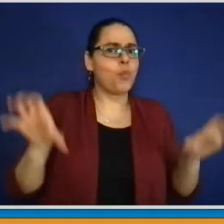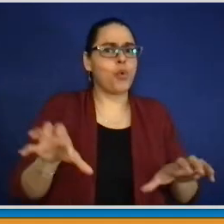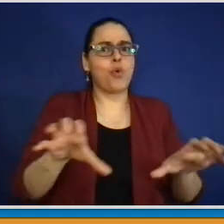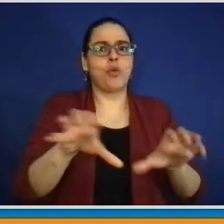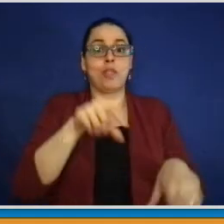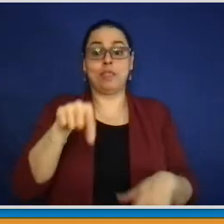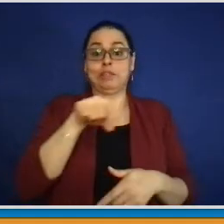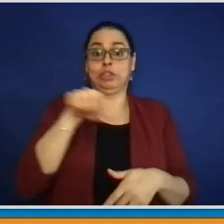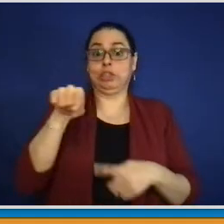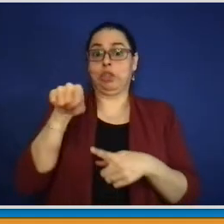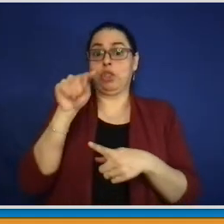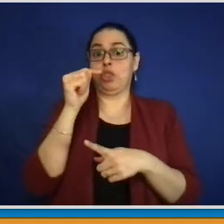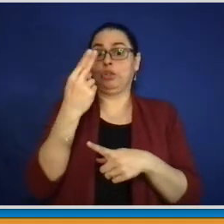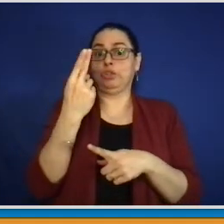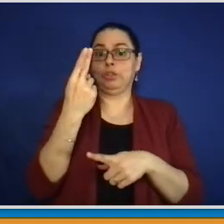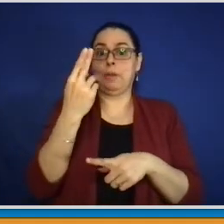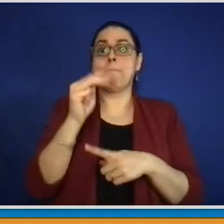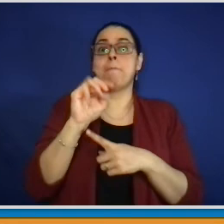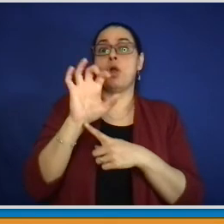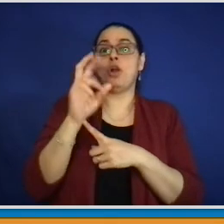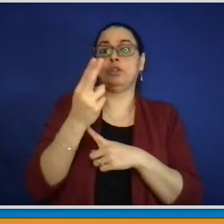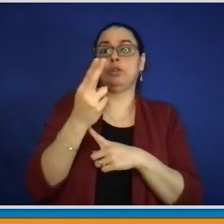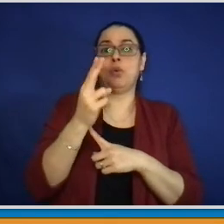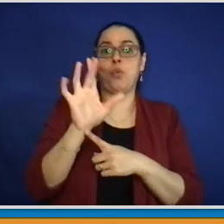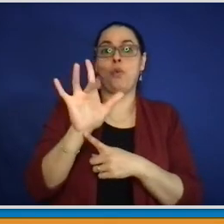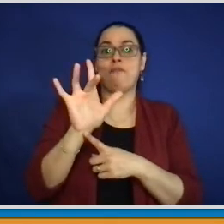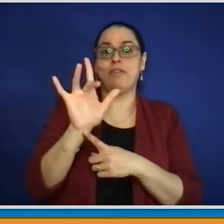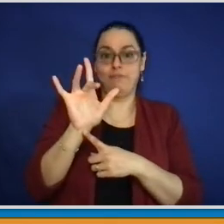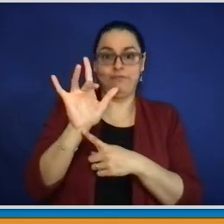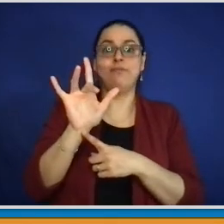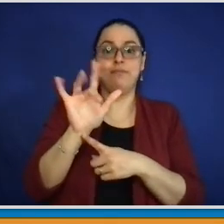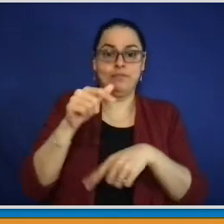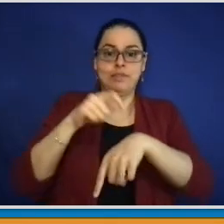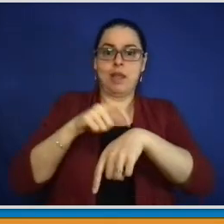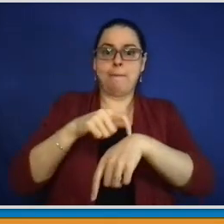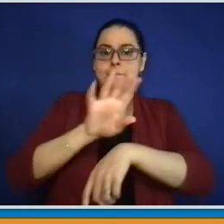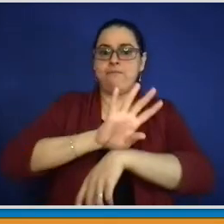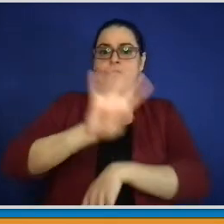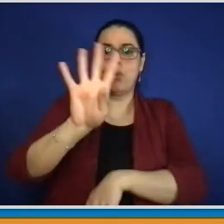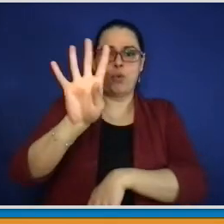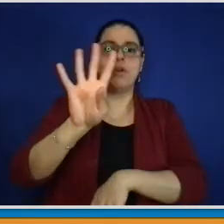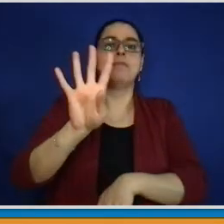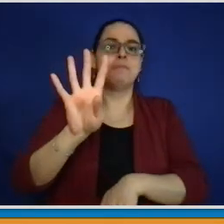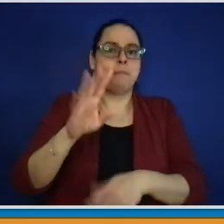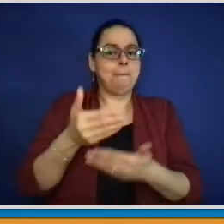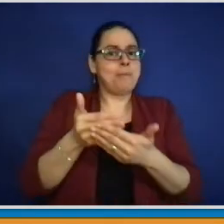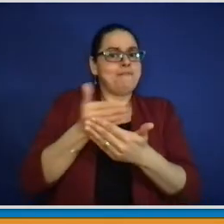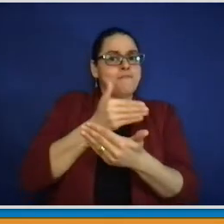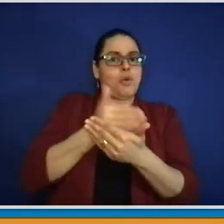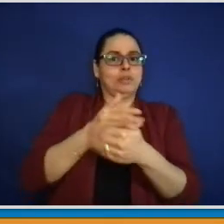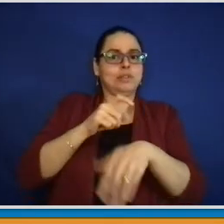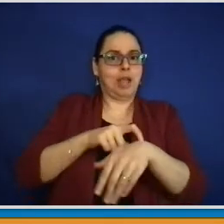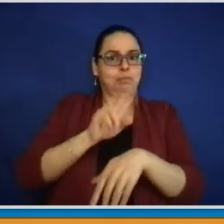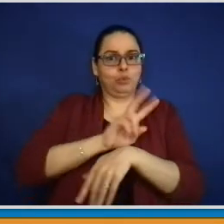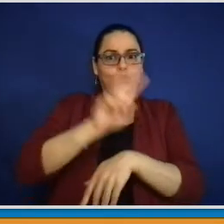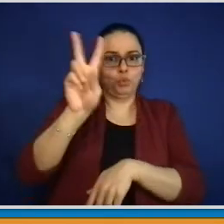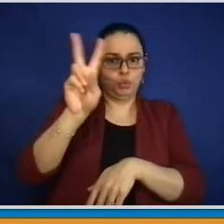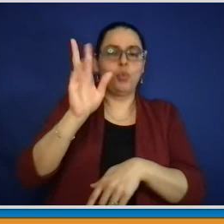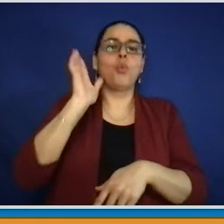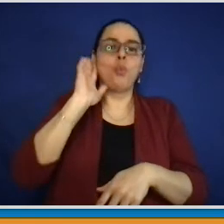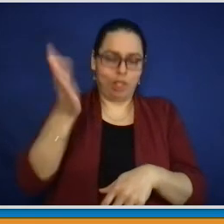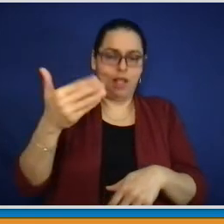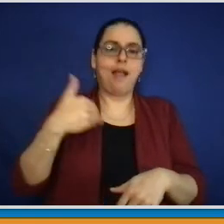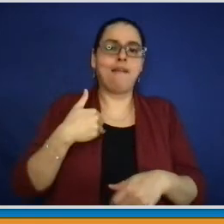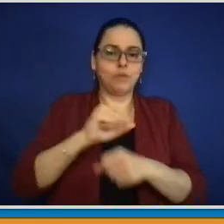back on the air at 2 o'clock on Thursday with an update similar to what we have now. Hopefully the news will continue to be good. Let's check and see if we have